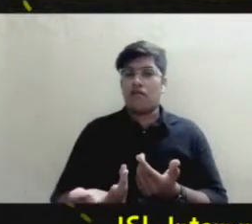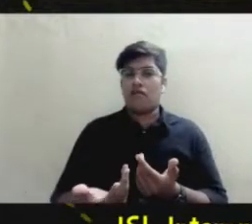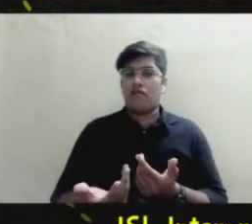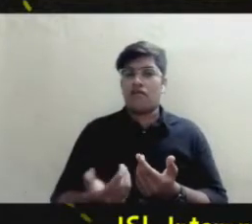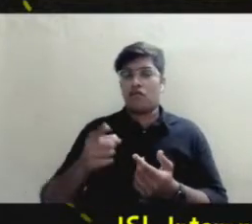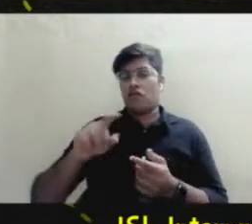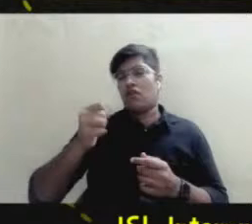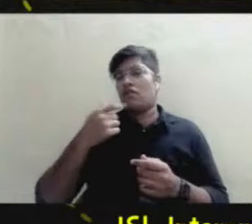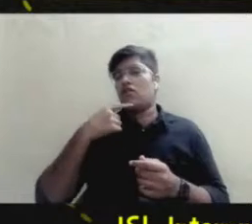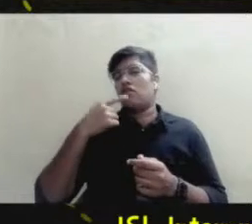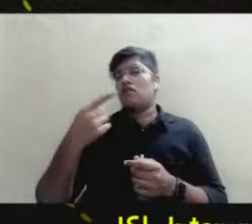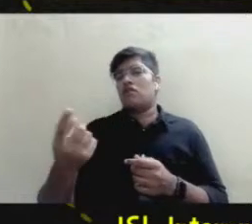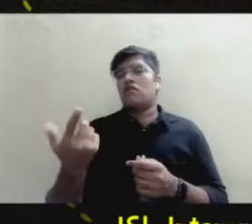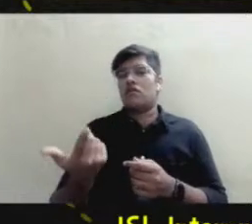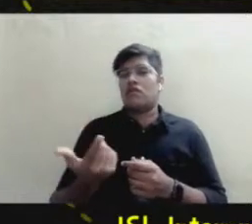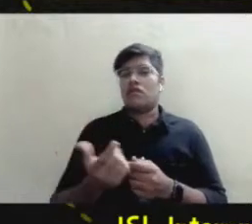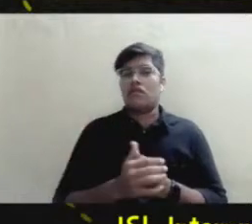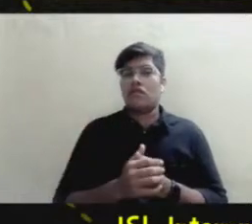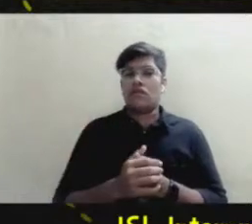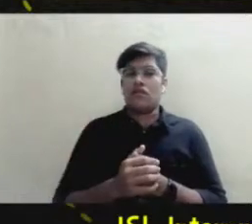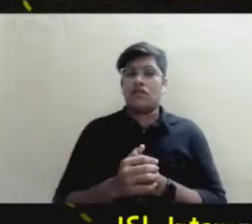say